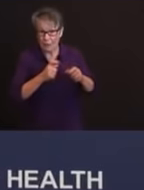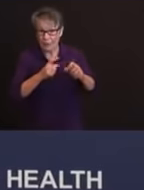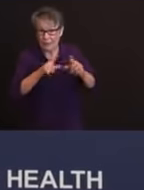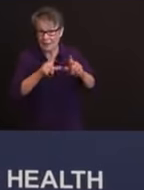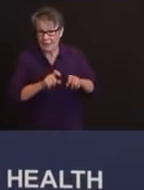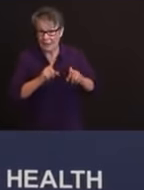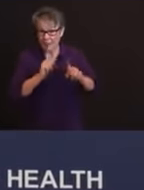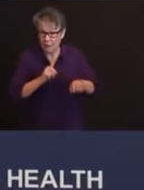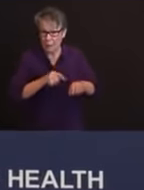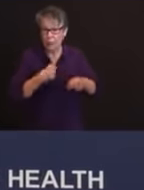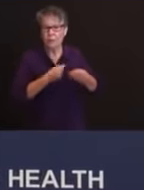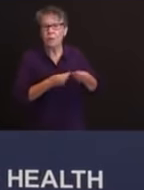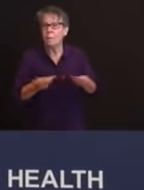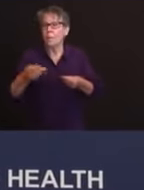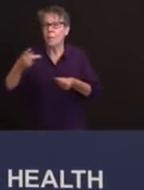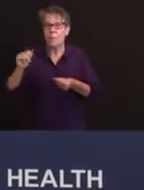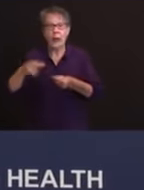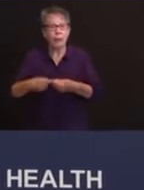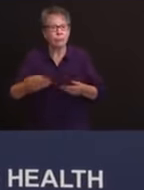on either of those, Judy?